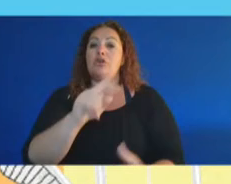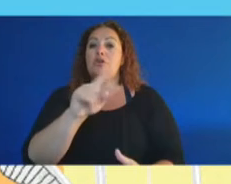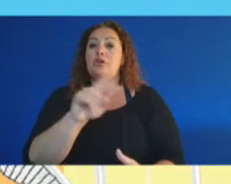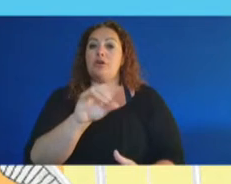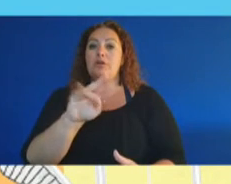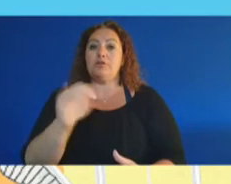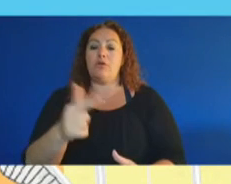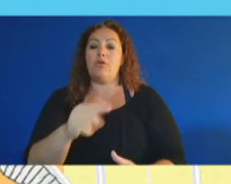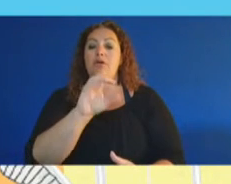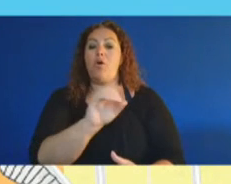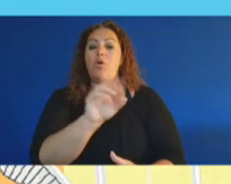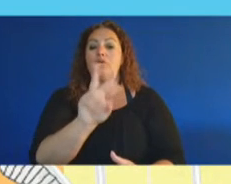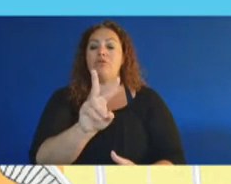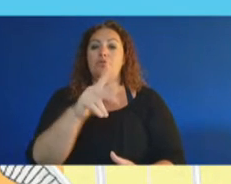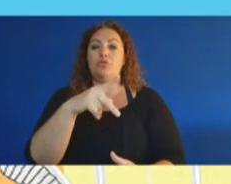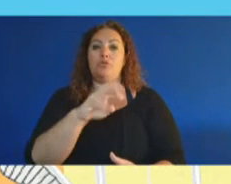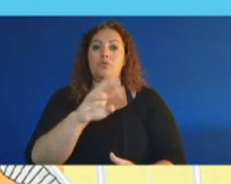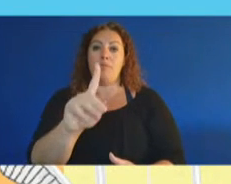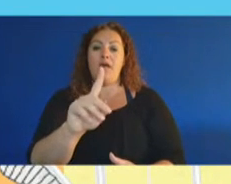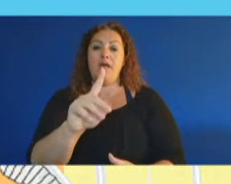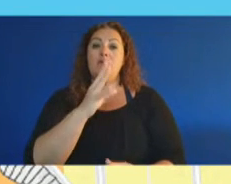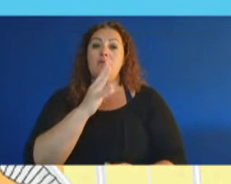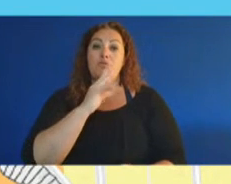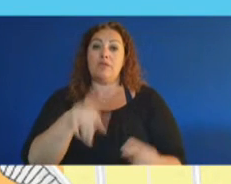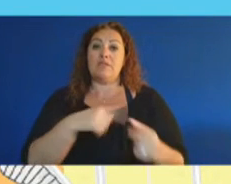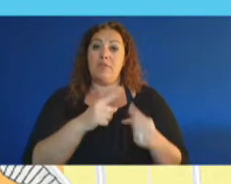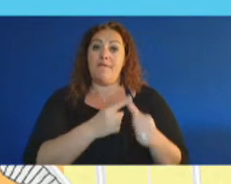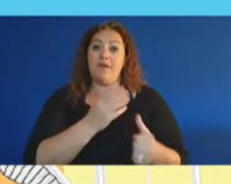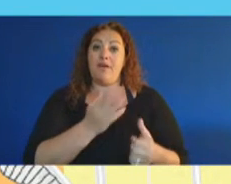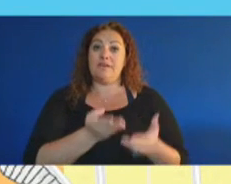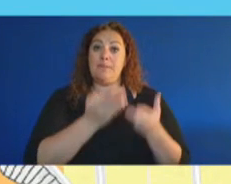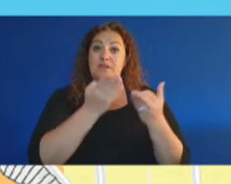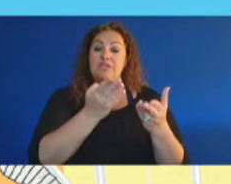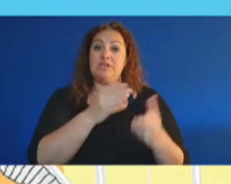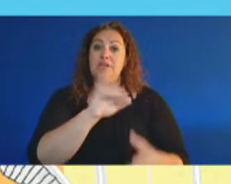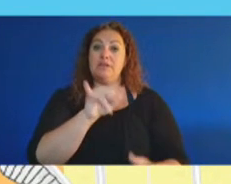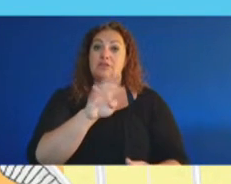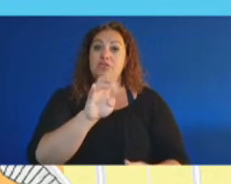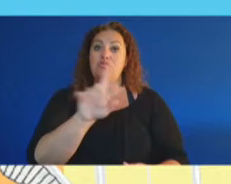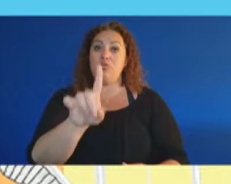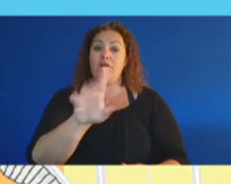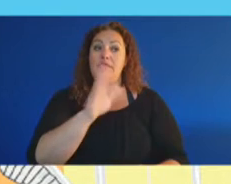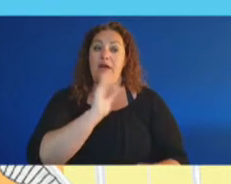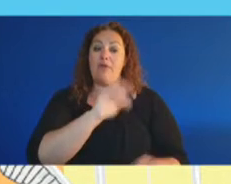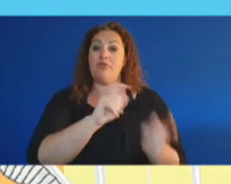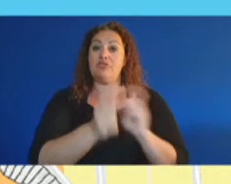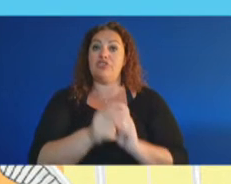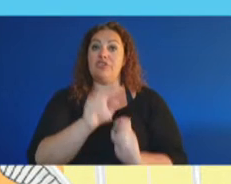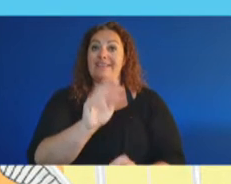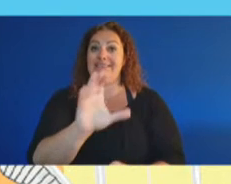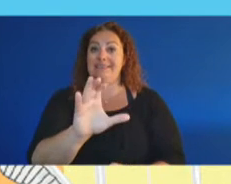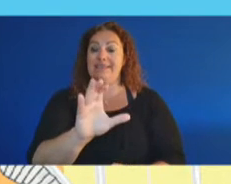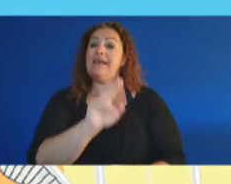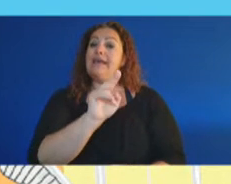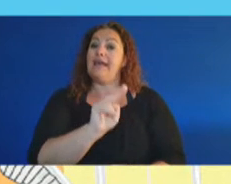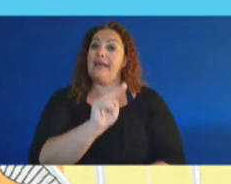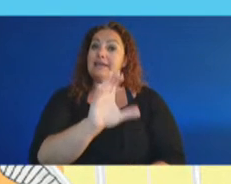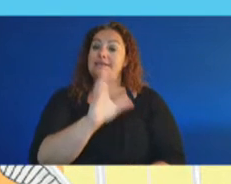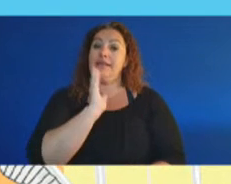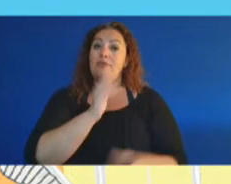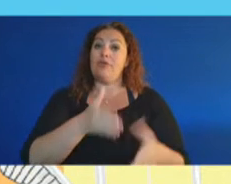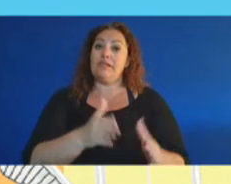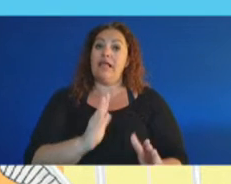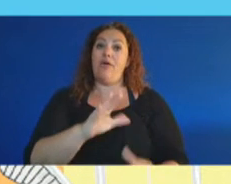ped as we talked about on the first petition tonight on June 1 this will convert to NC and NC would allow 80 ft of